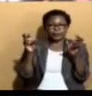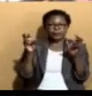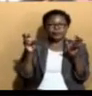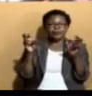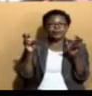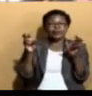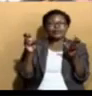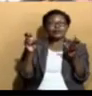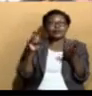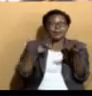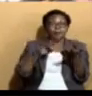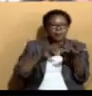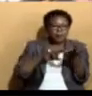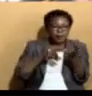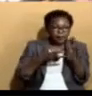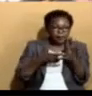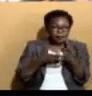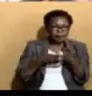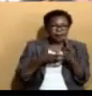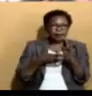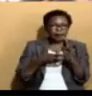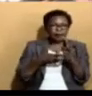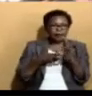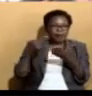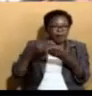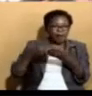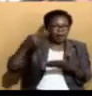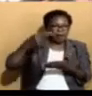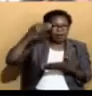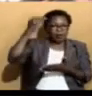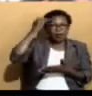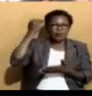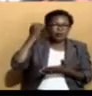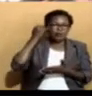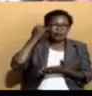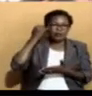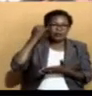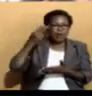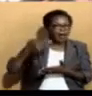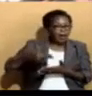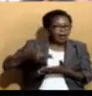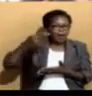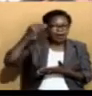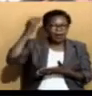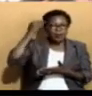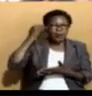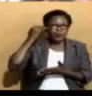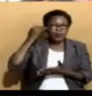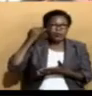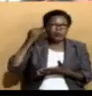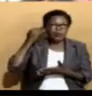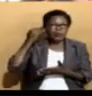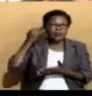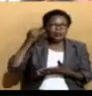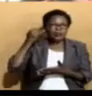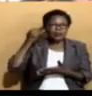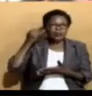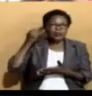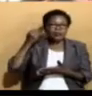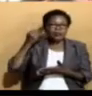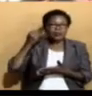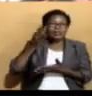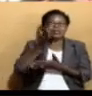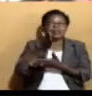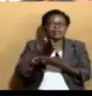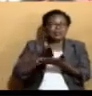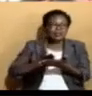and therefore the High Court, and I want to make this other slight point,